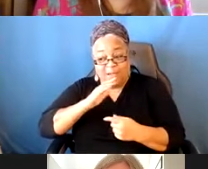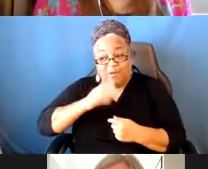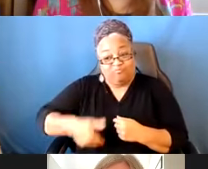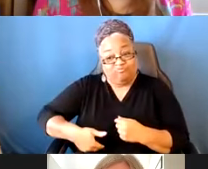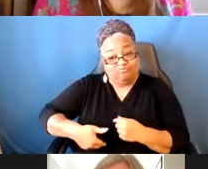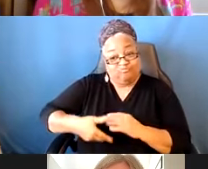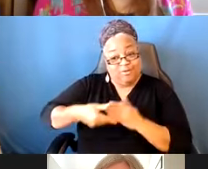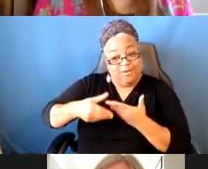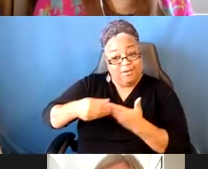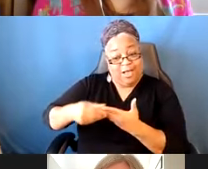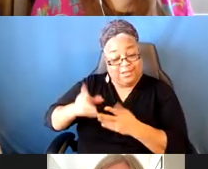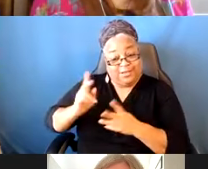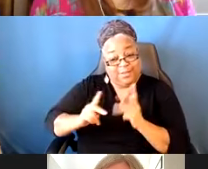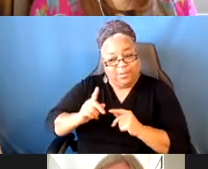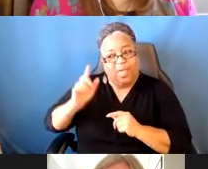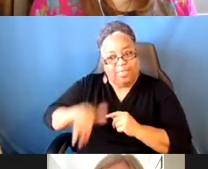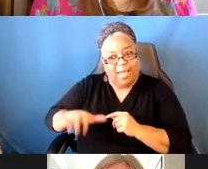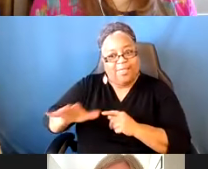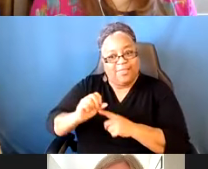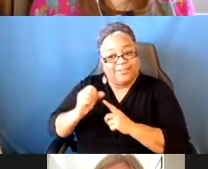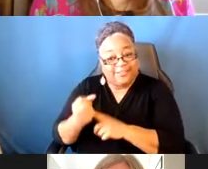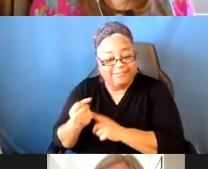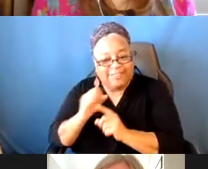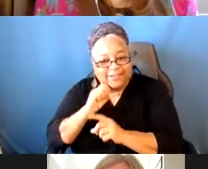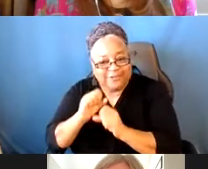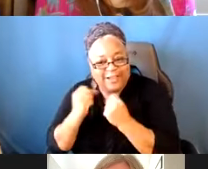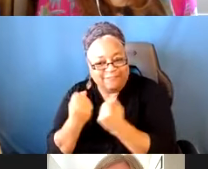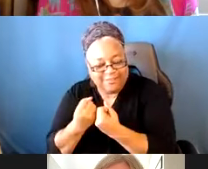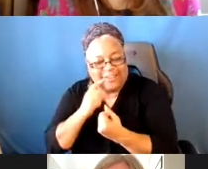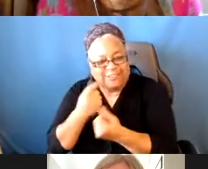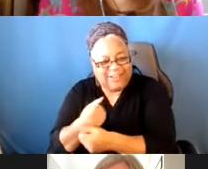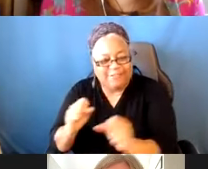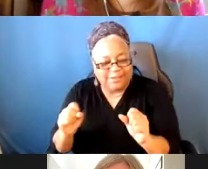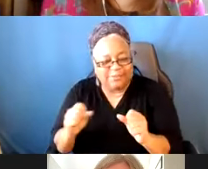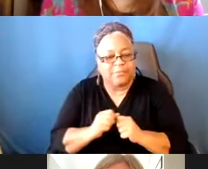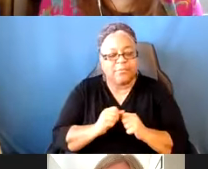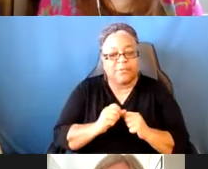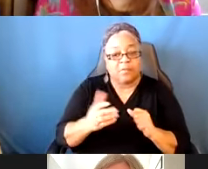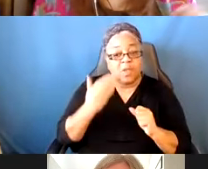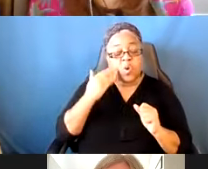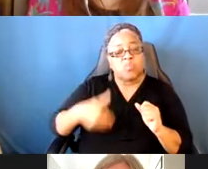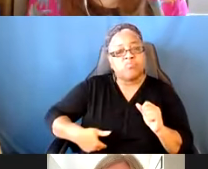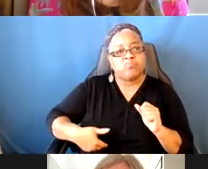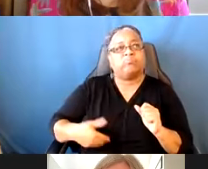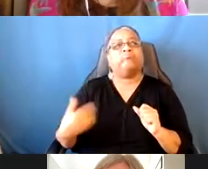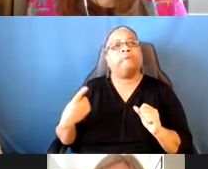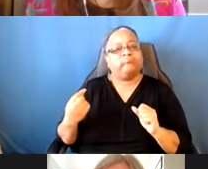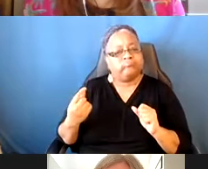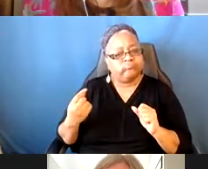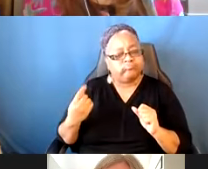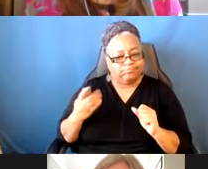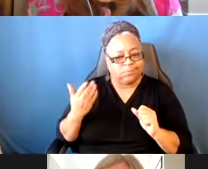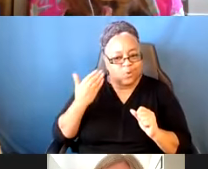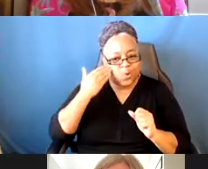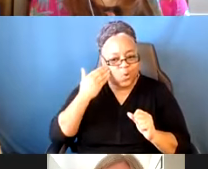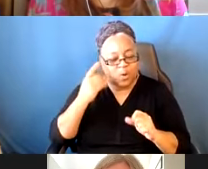is their route of safety. Those folks know within themselves what they need to do. But quality